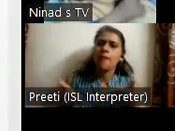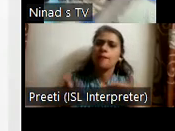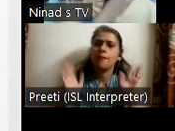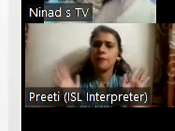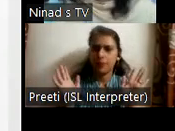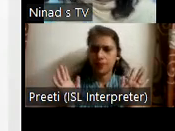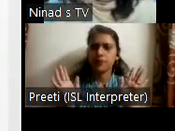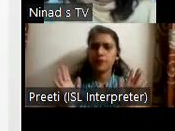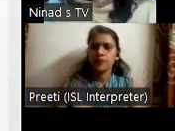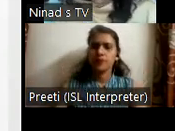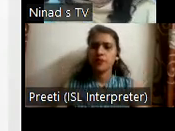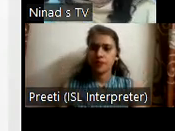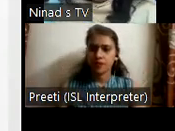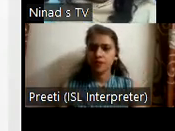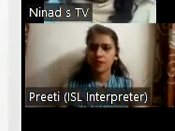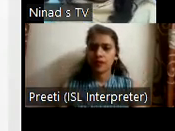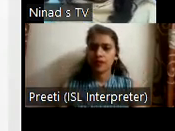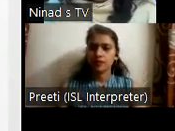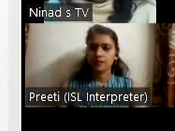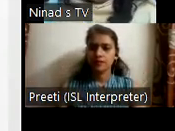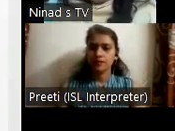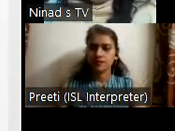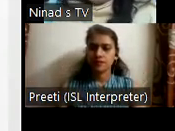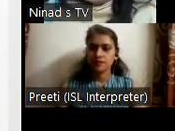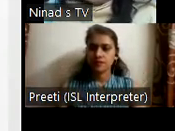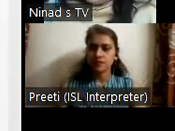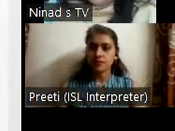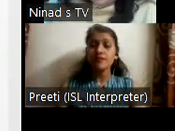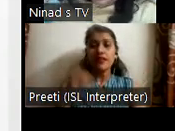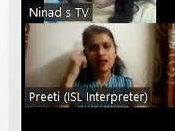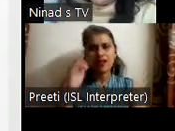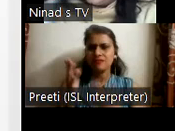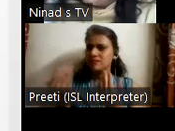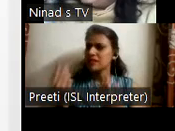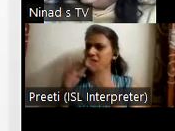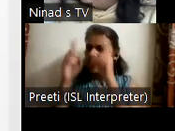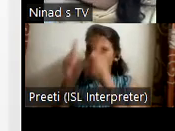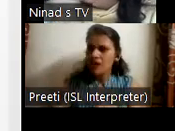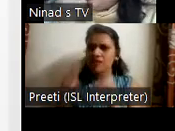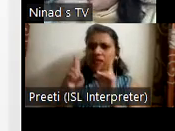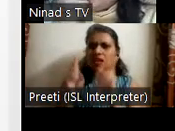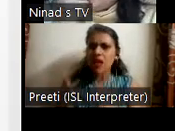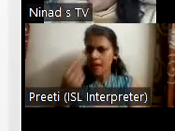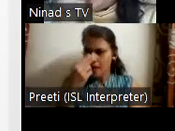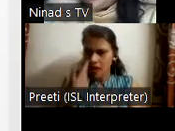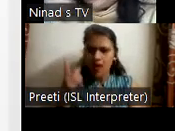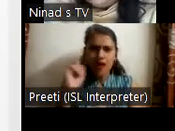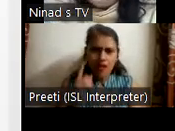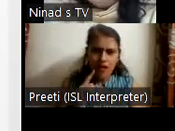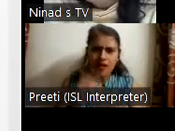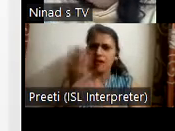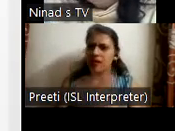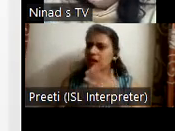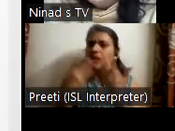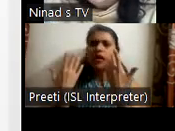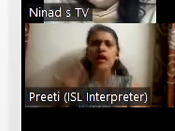into the system. And you're not building any strategy. You're accepting them as they are naturally, without any